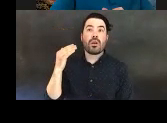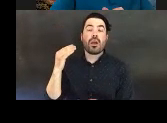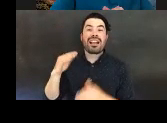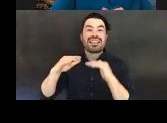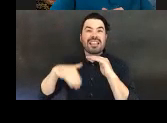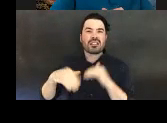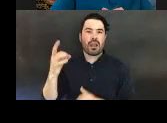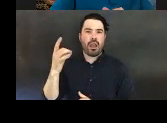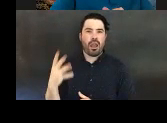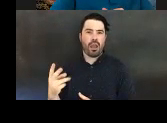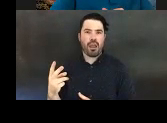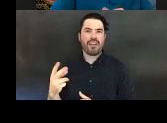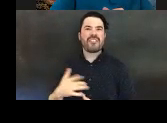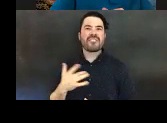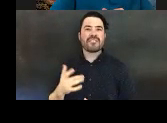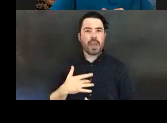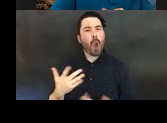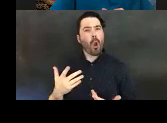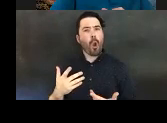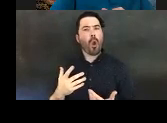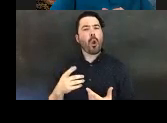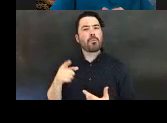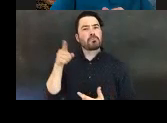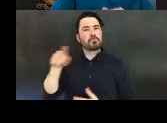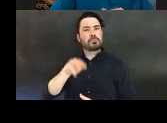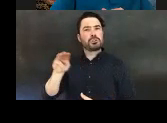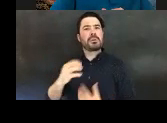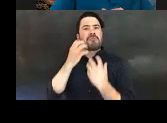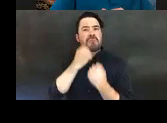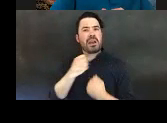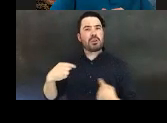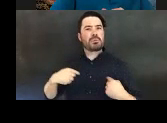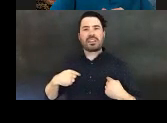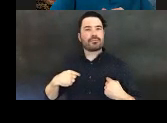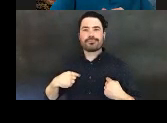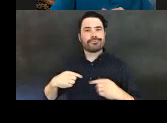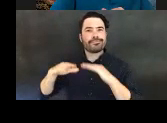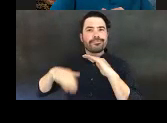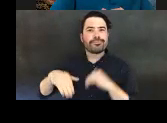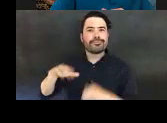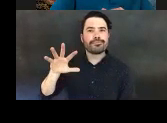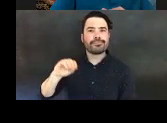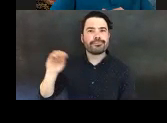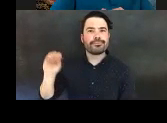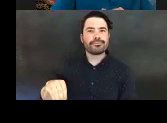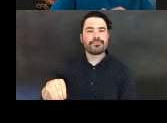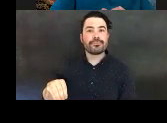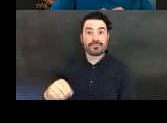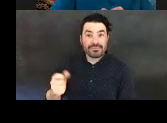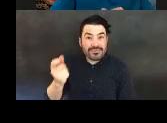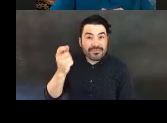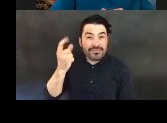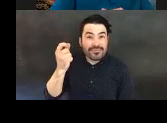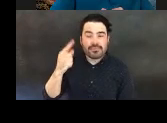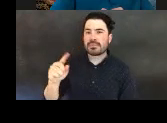by Michigan Medicine when these surveys were taken. And moreover, 60%